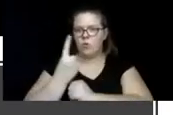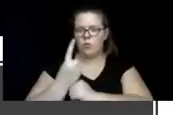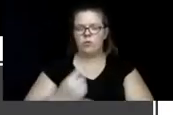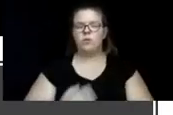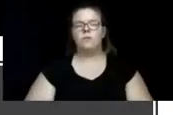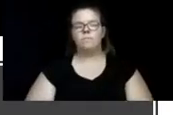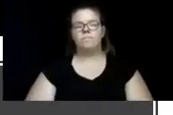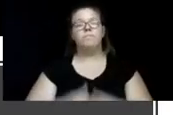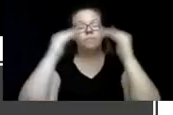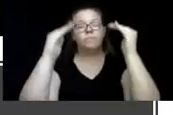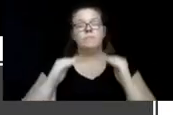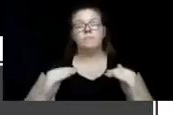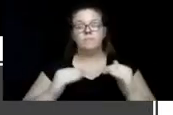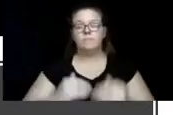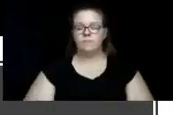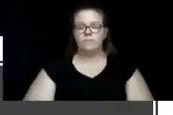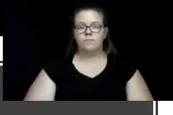Oh, next slide.